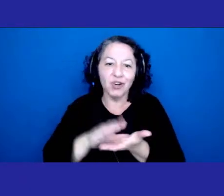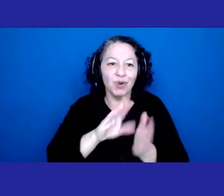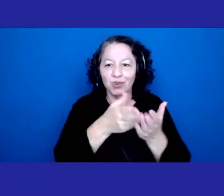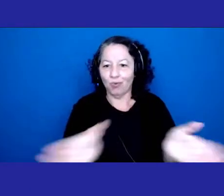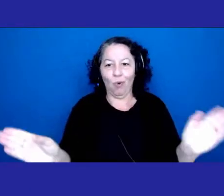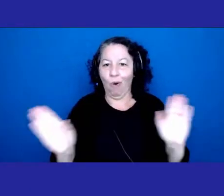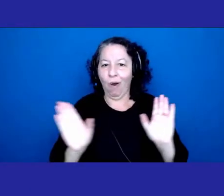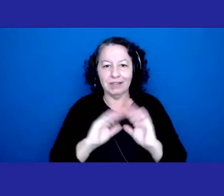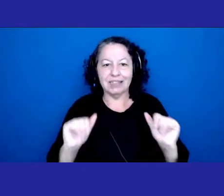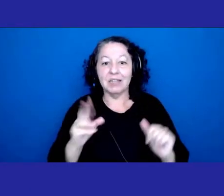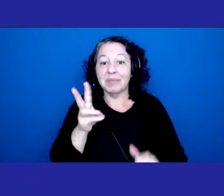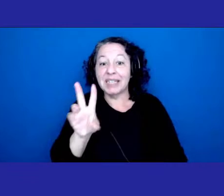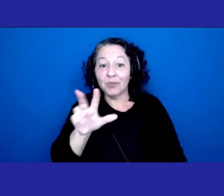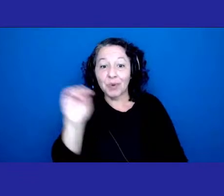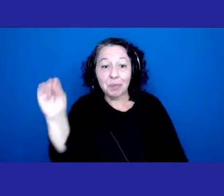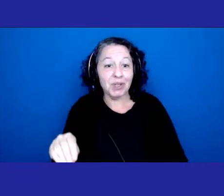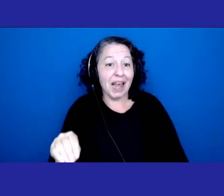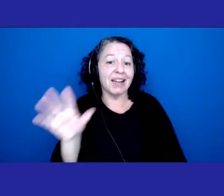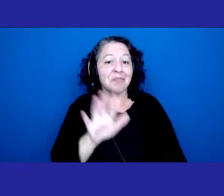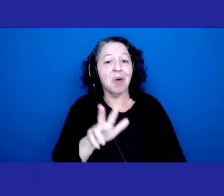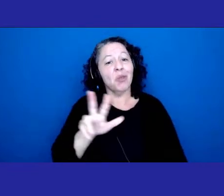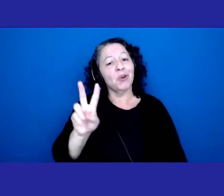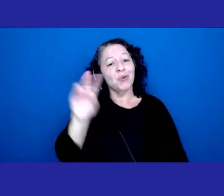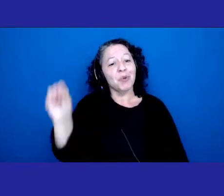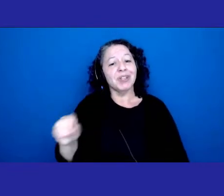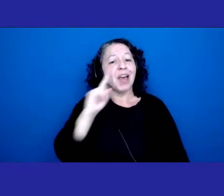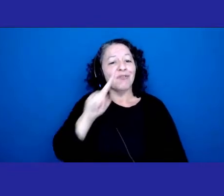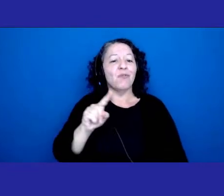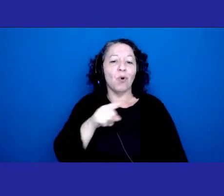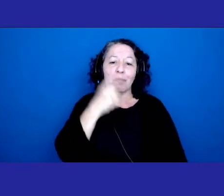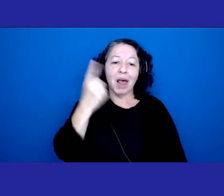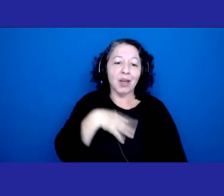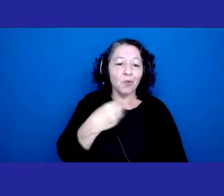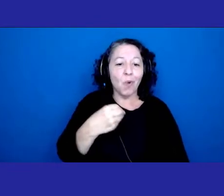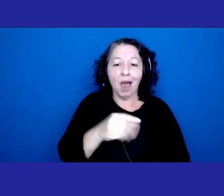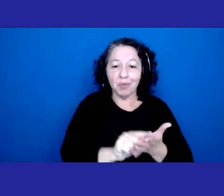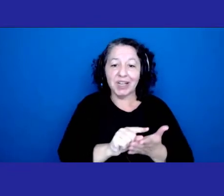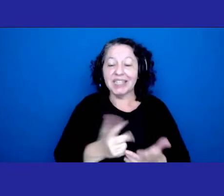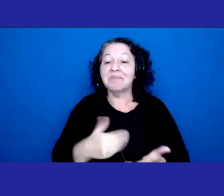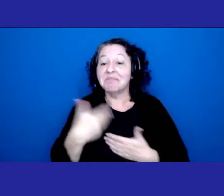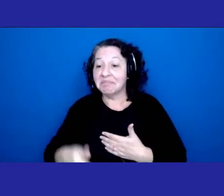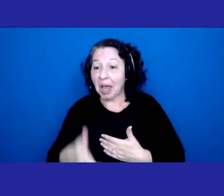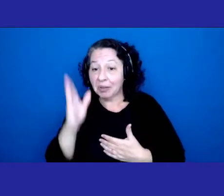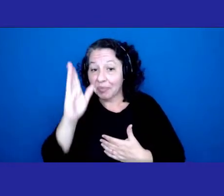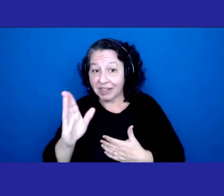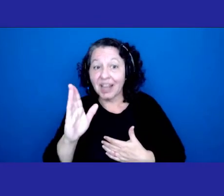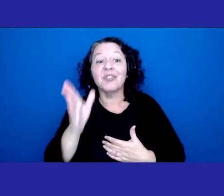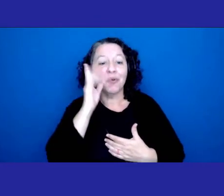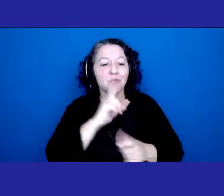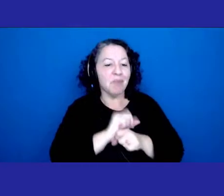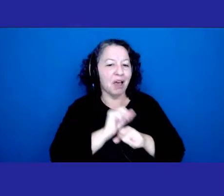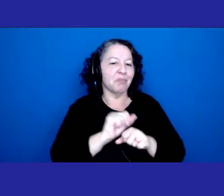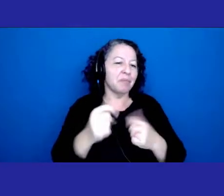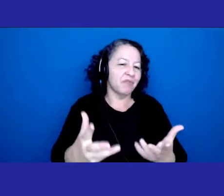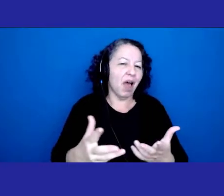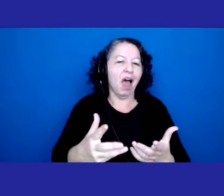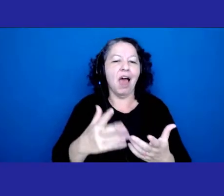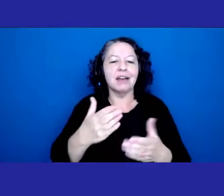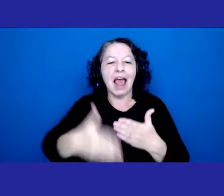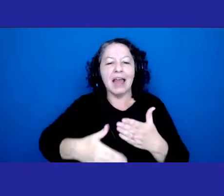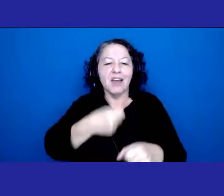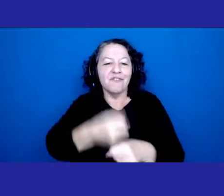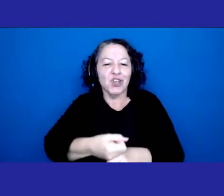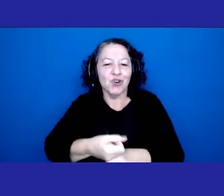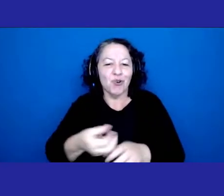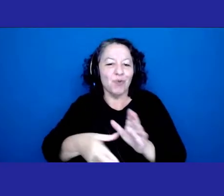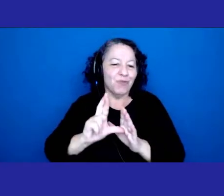63% and about 32% for black and white. So at our next presentation, we'll actually give a kind of a year in review, both